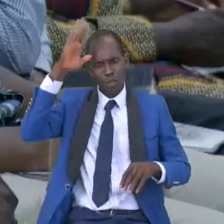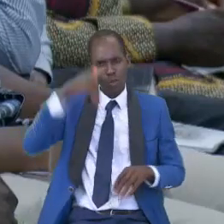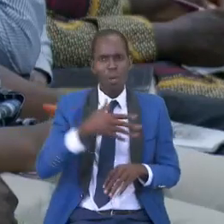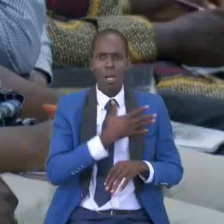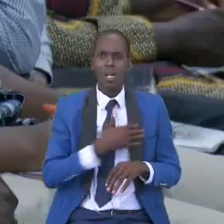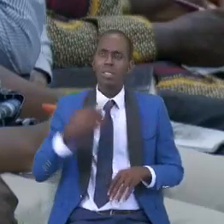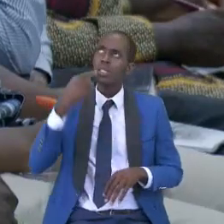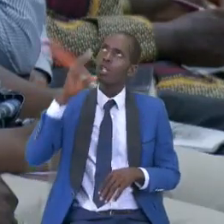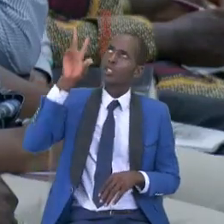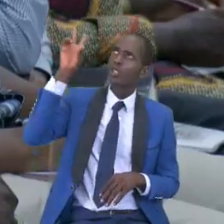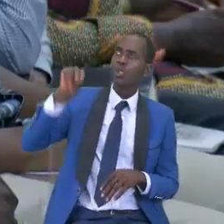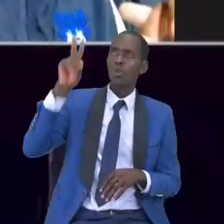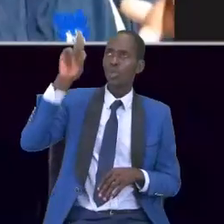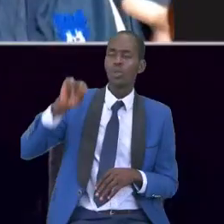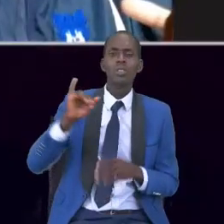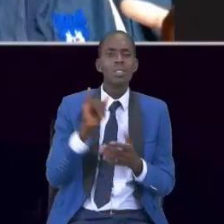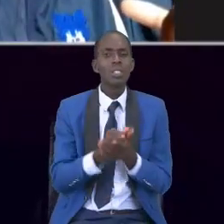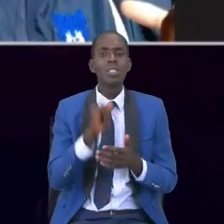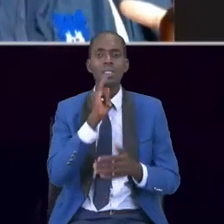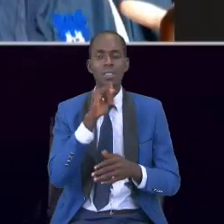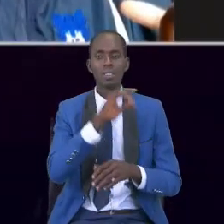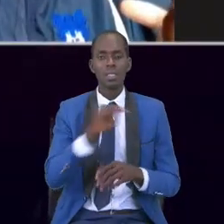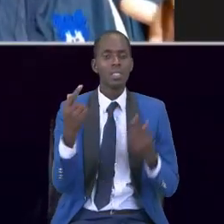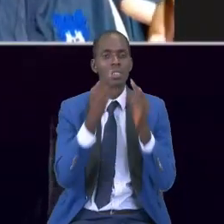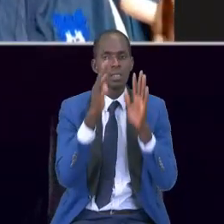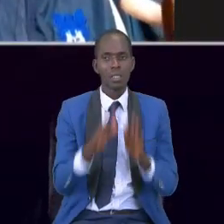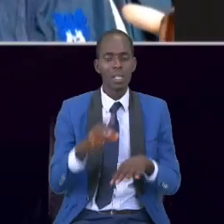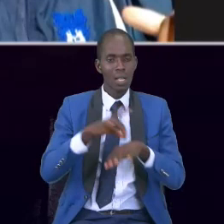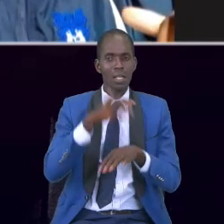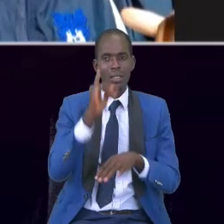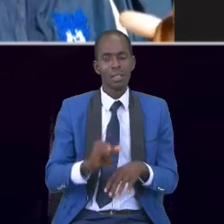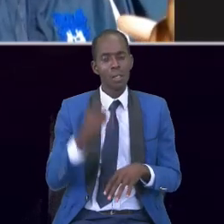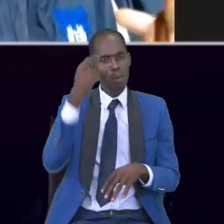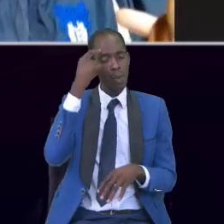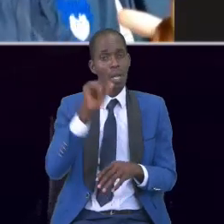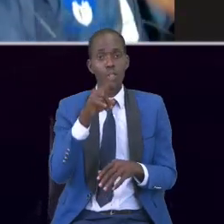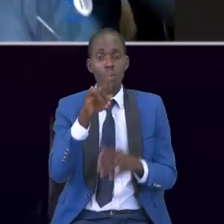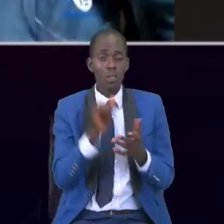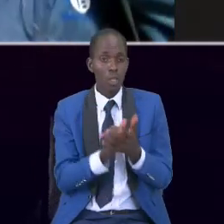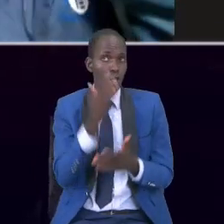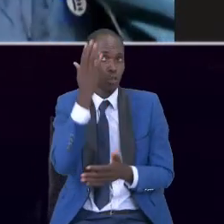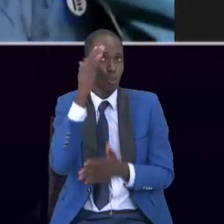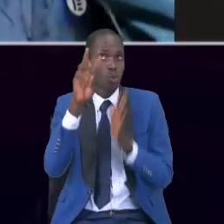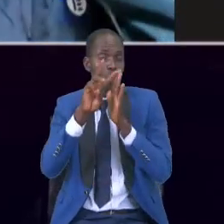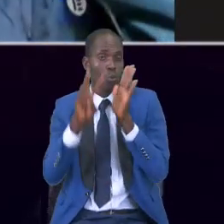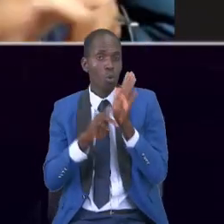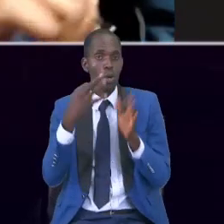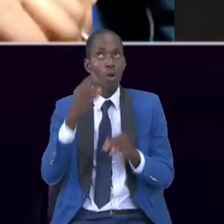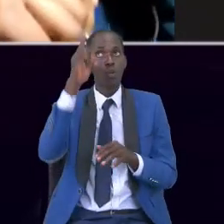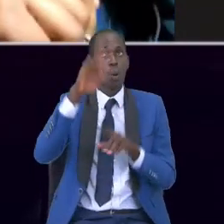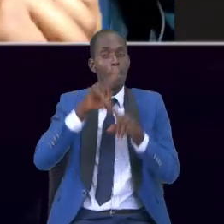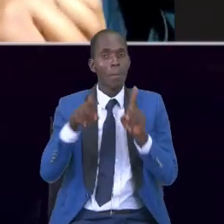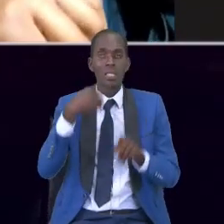will not. That's a carnal mind. Anyone that knows the mind of God and he says no to that, that's carnal. Anyone that knows